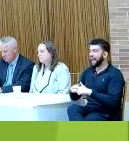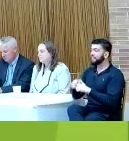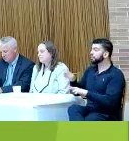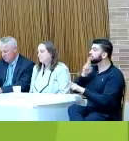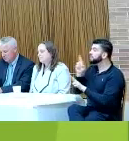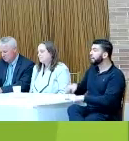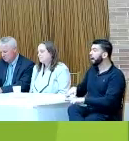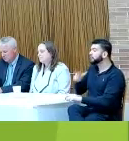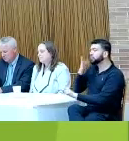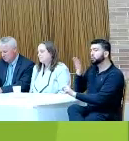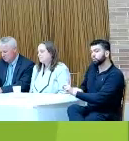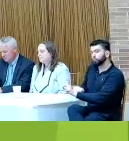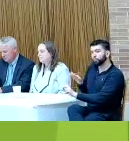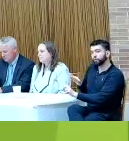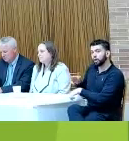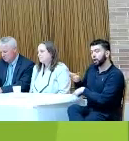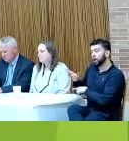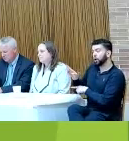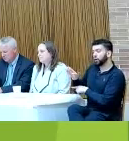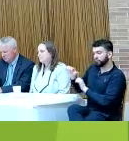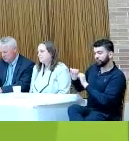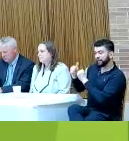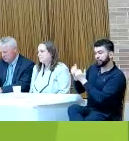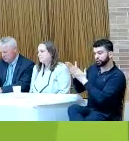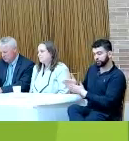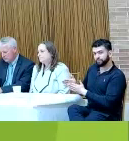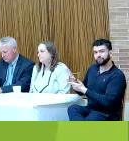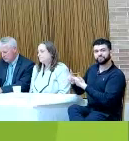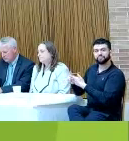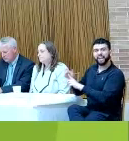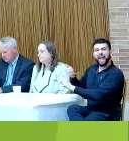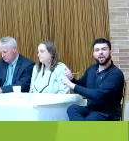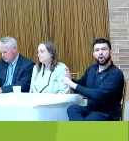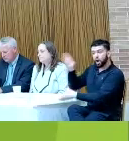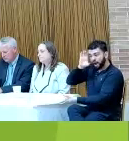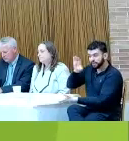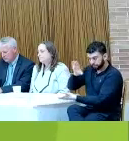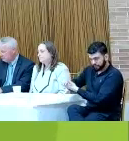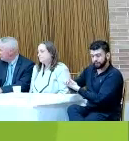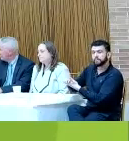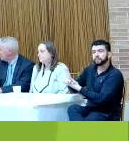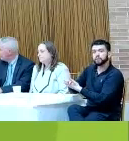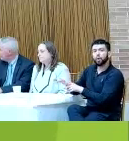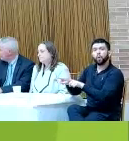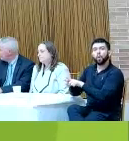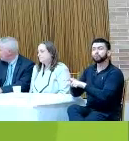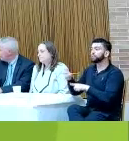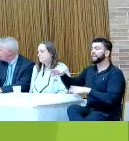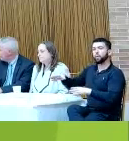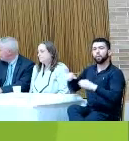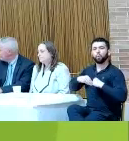were a realtor and her husband they also happen to own an